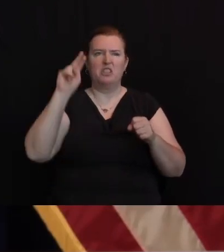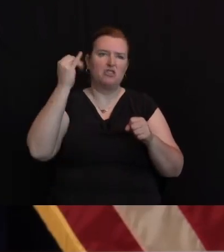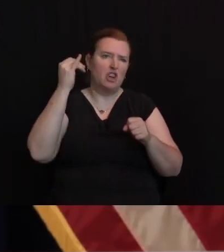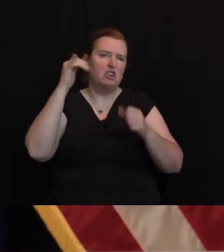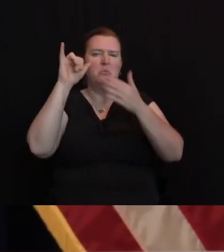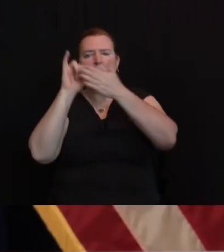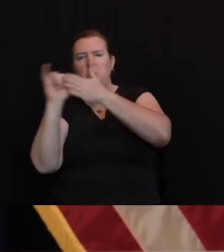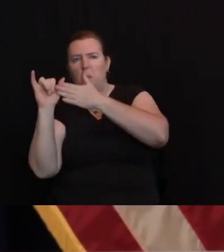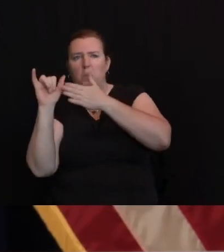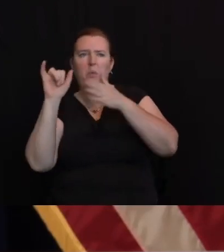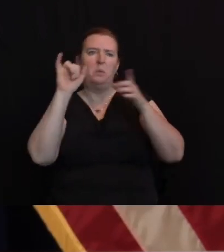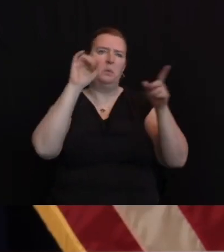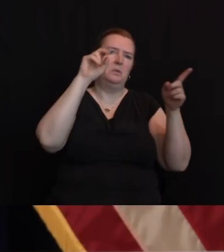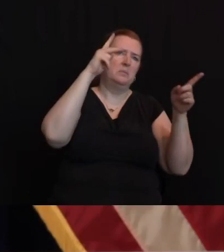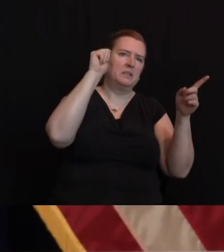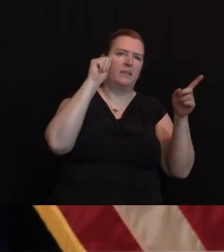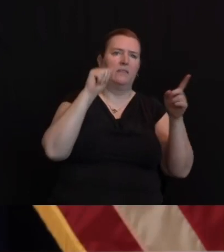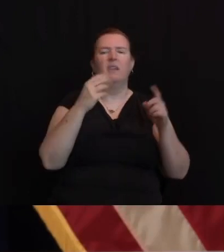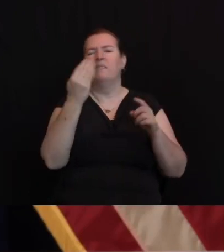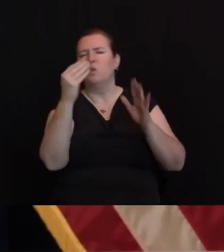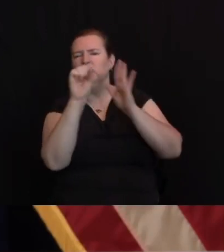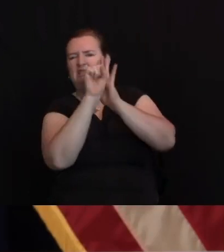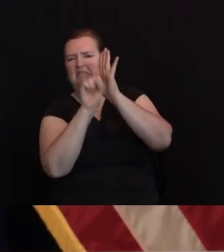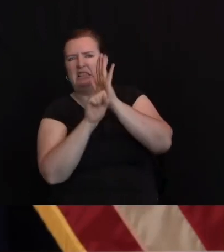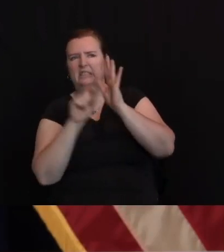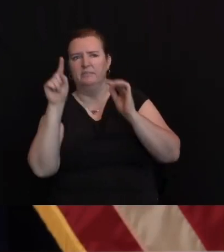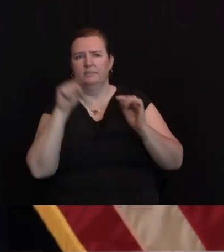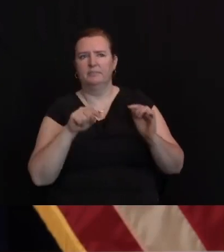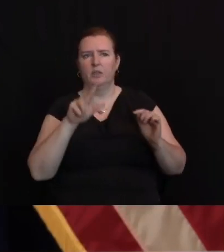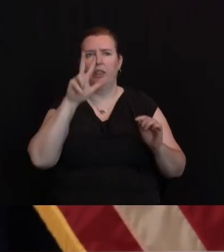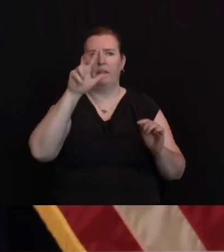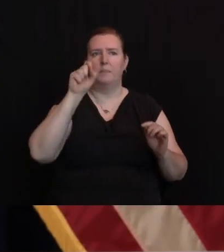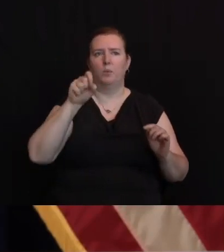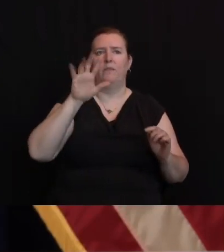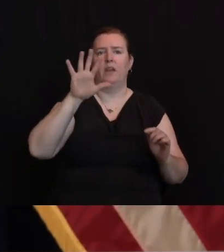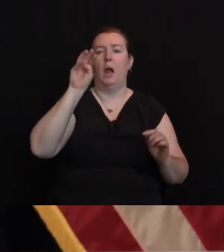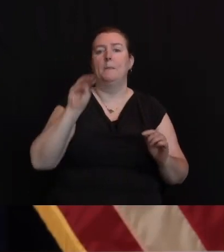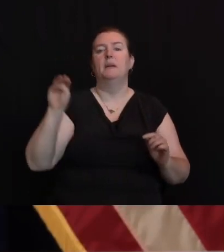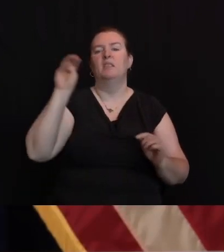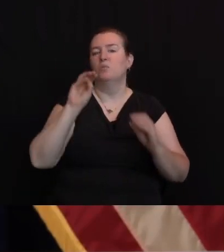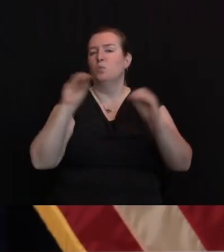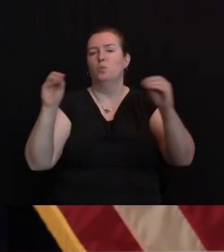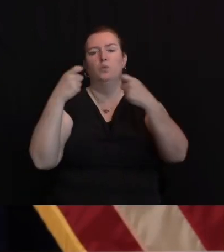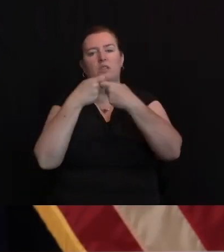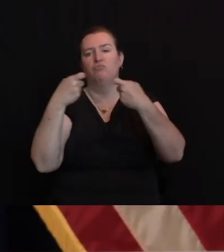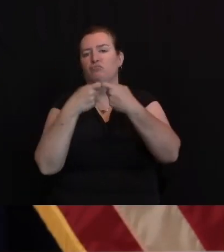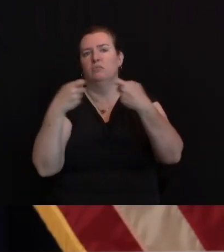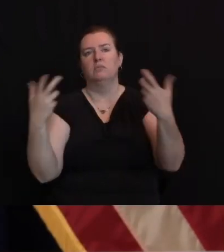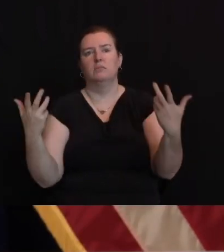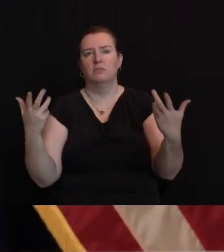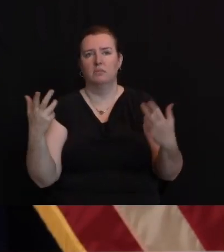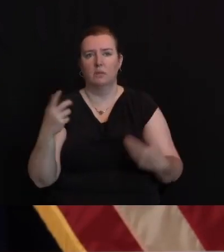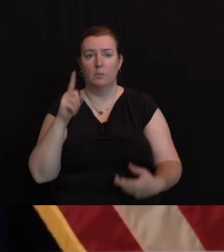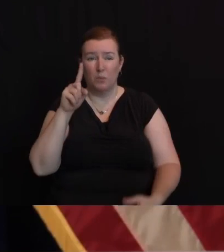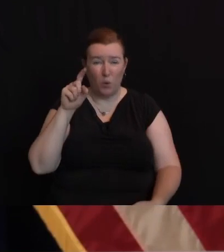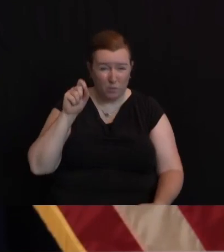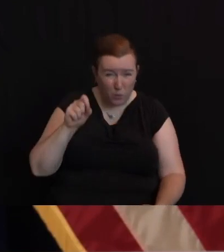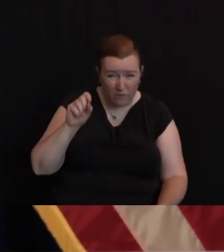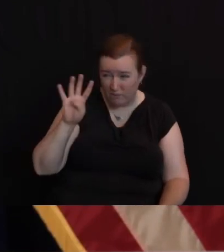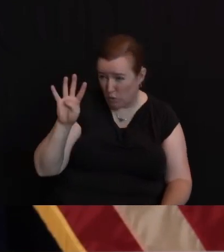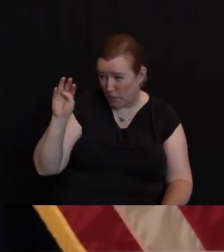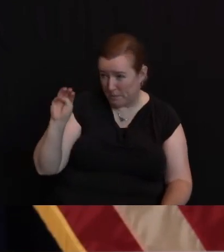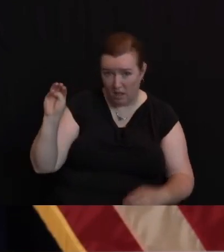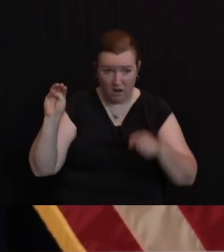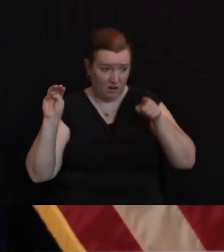power in 14 states. New Jersey got literally whacked, and it